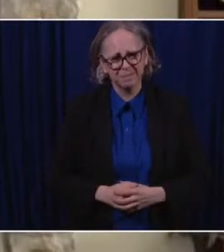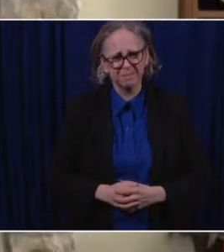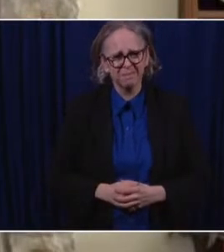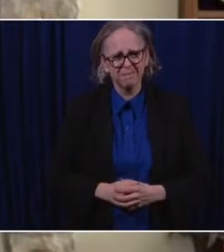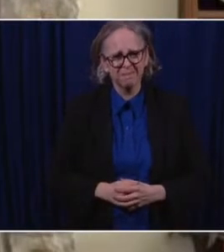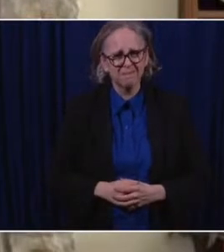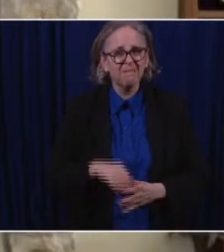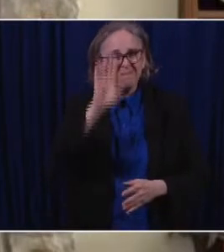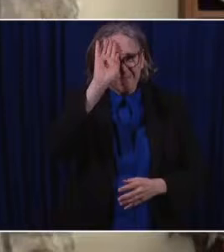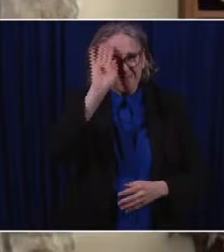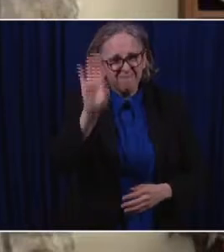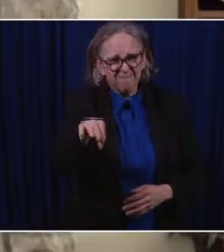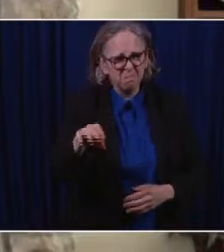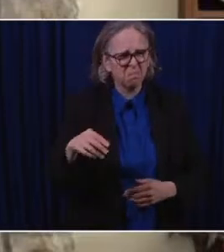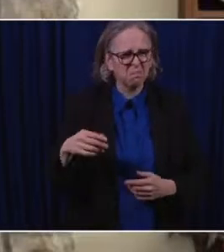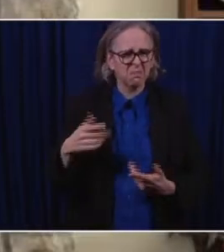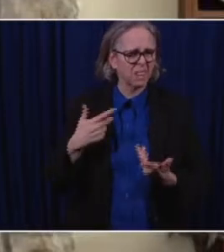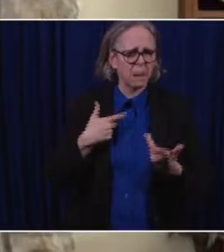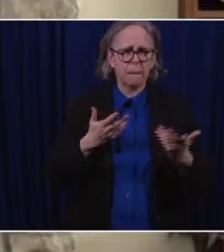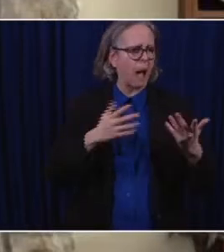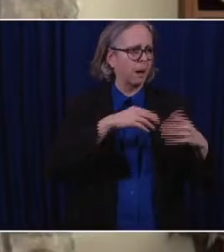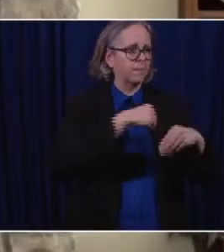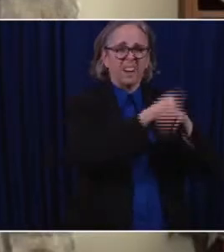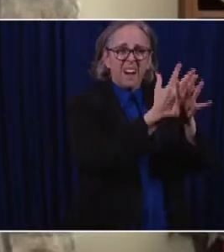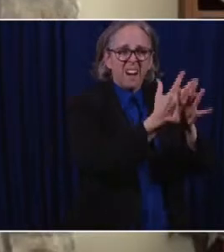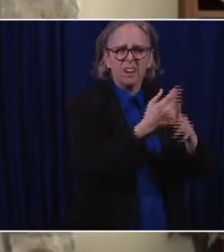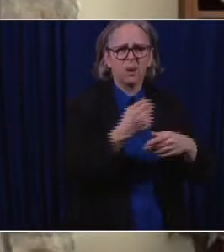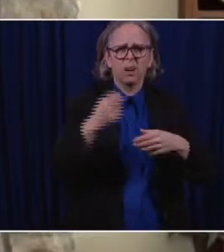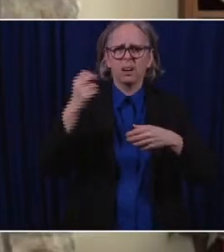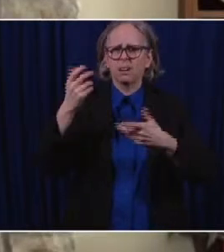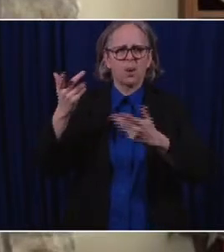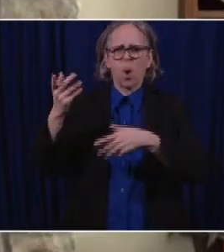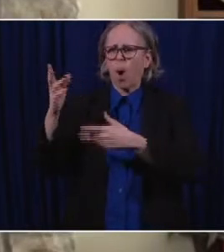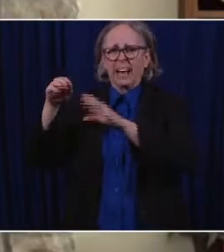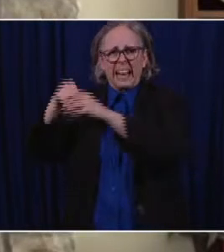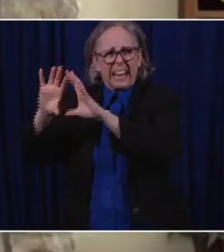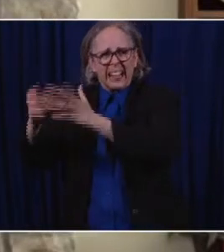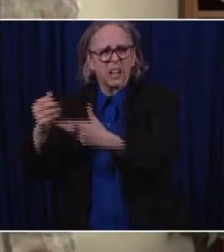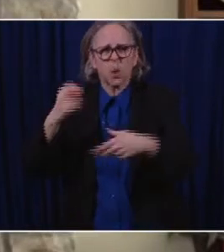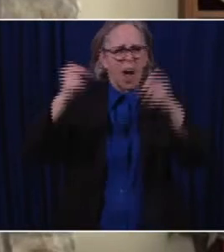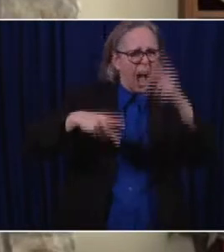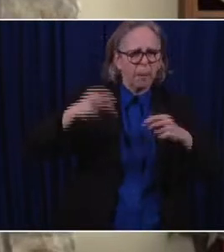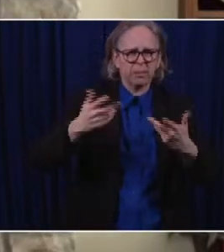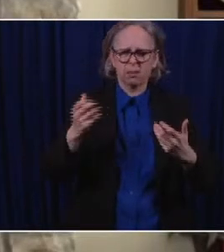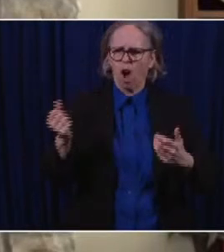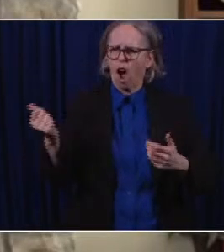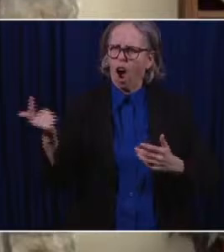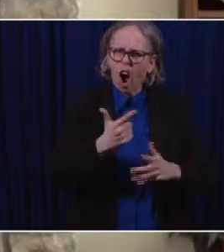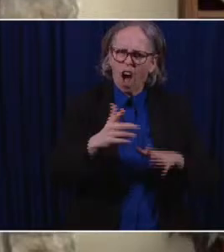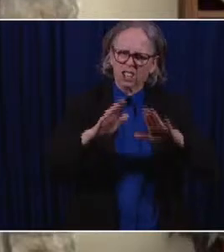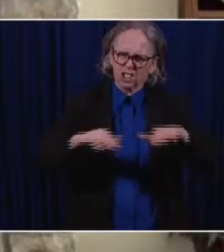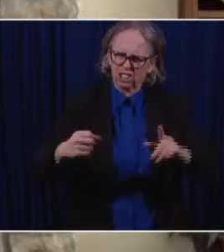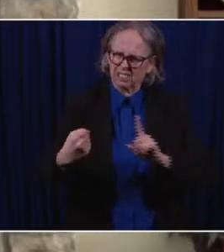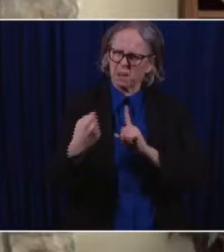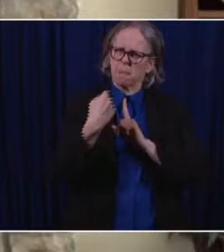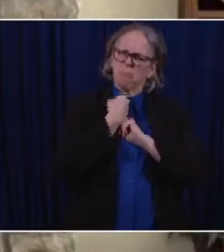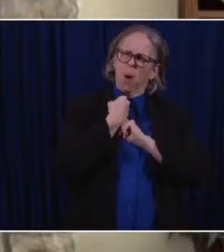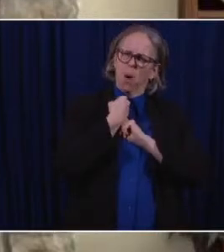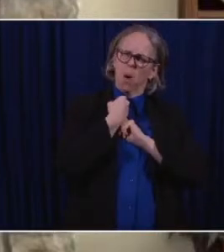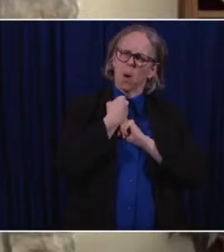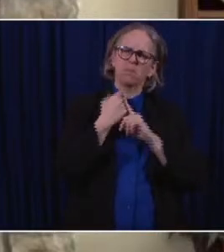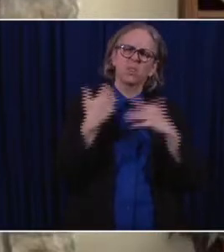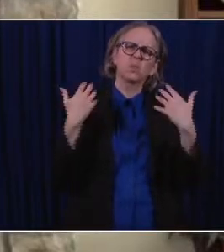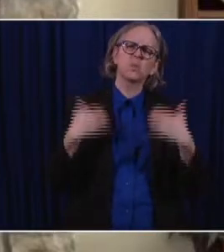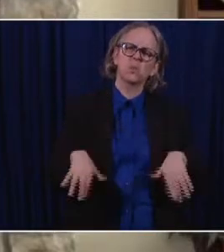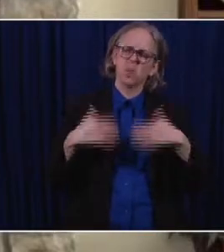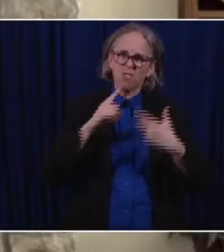been hybrid, whether they've been in person. All kids have felt something because of this pandemic. All kids have been